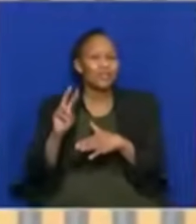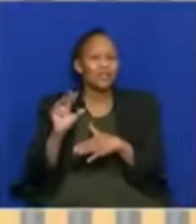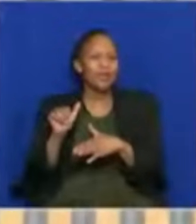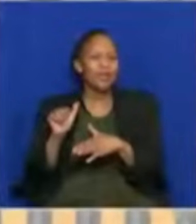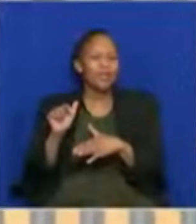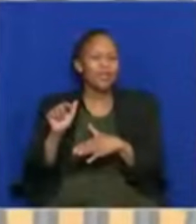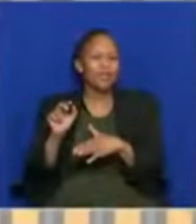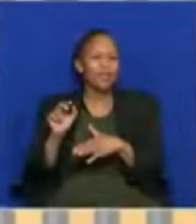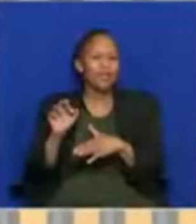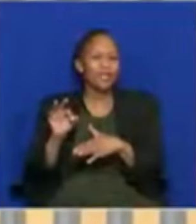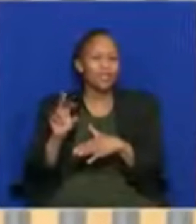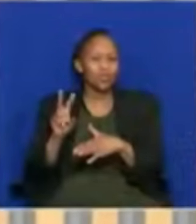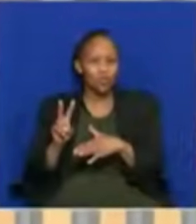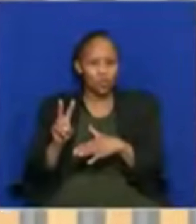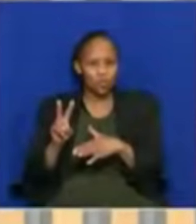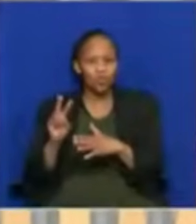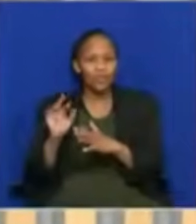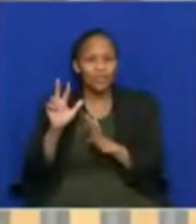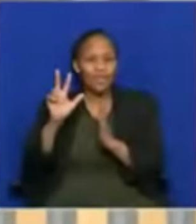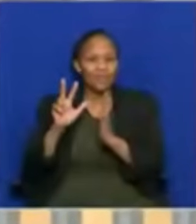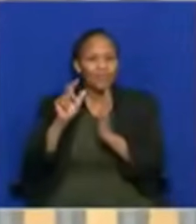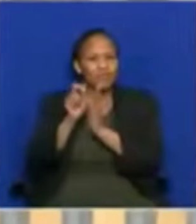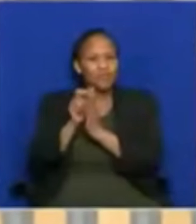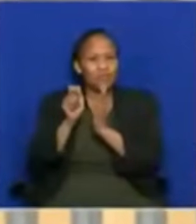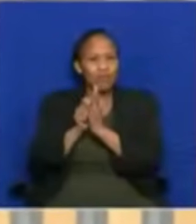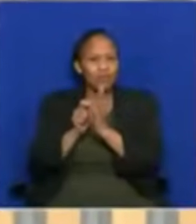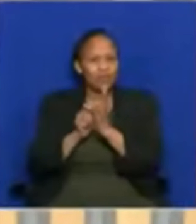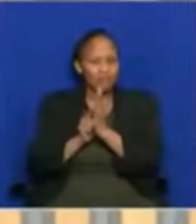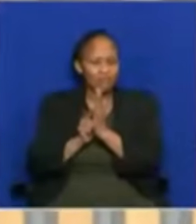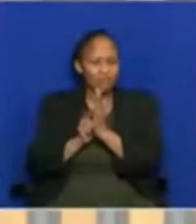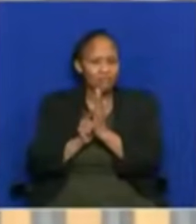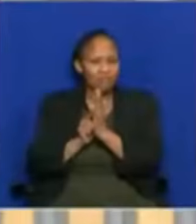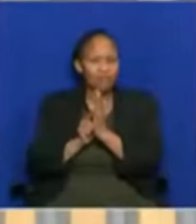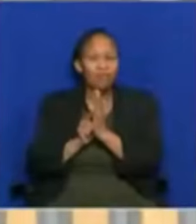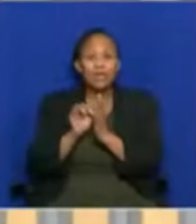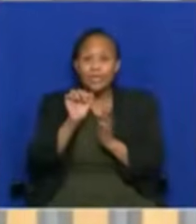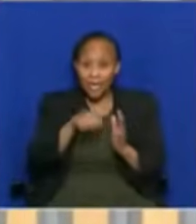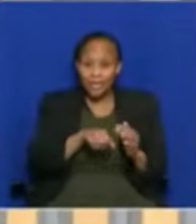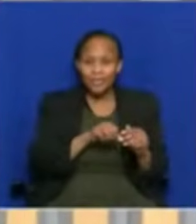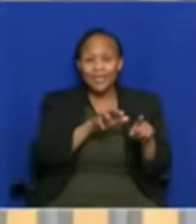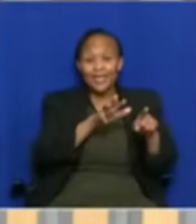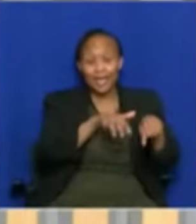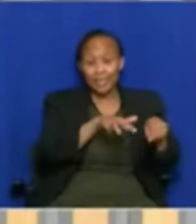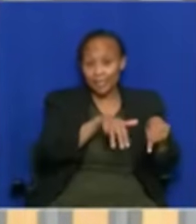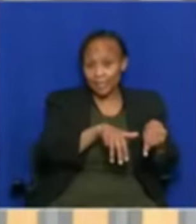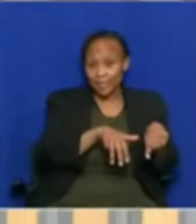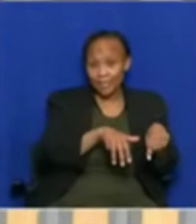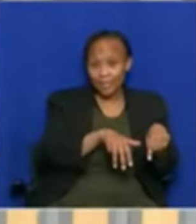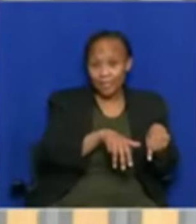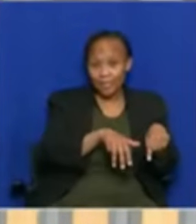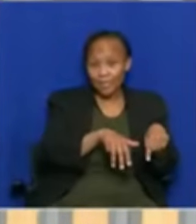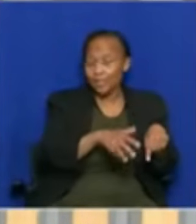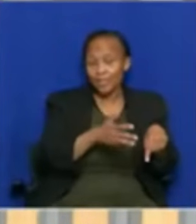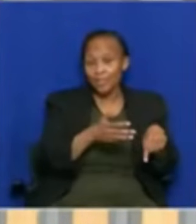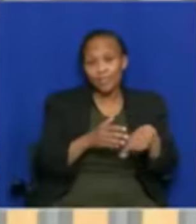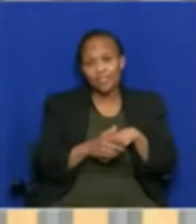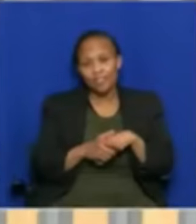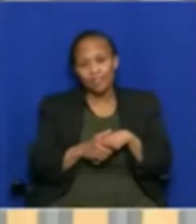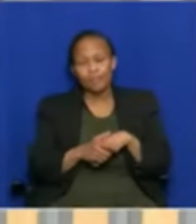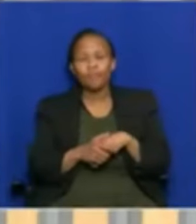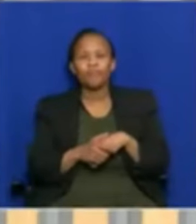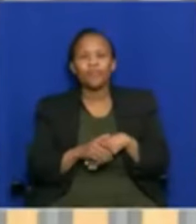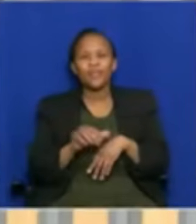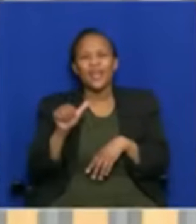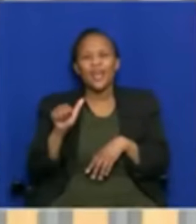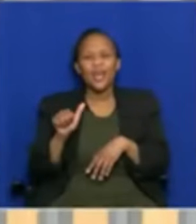Can I speak to You do explain 19, but and then 832? 832 is what we call an anchor